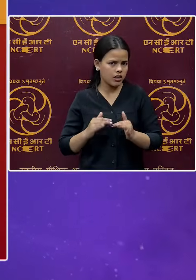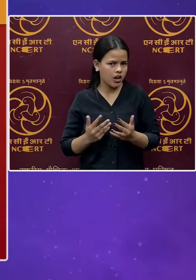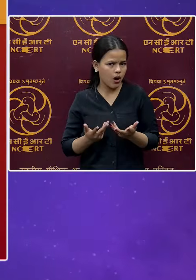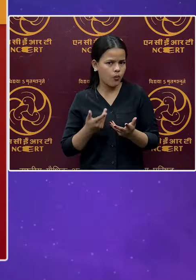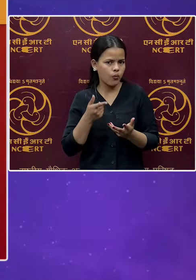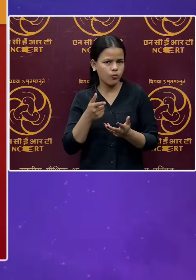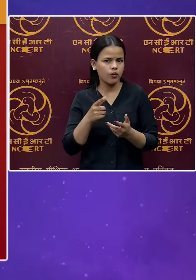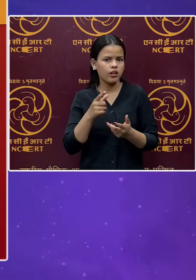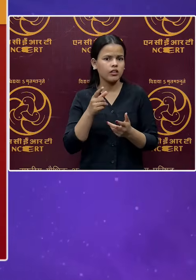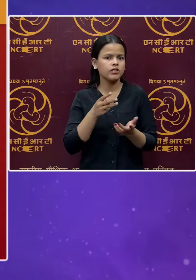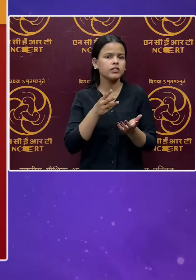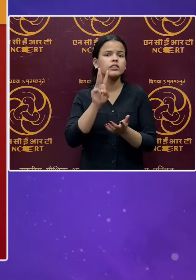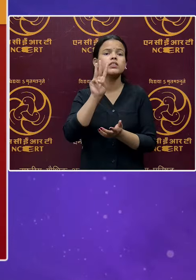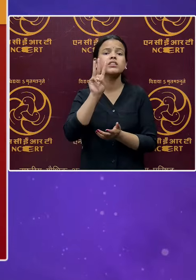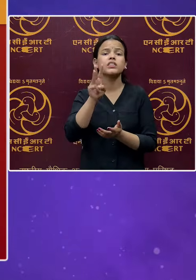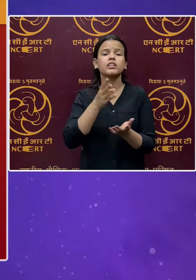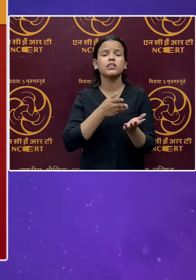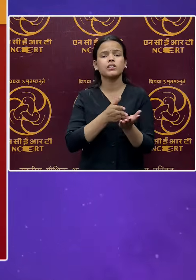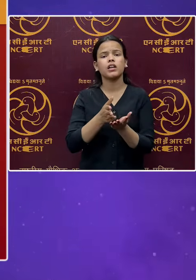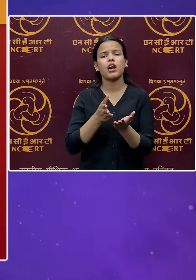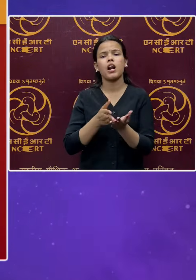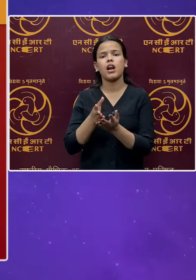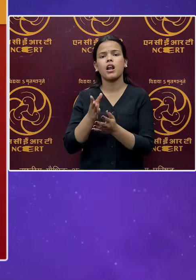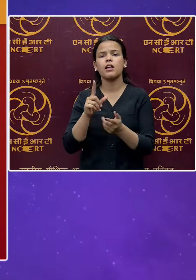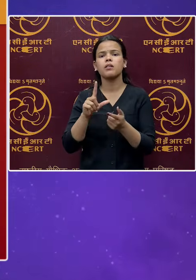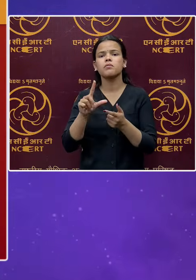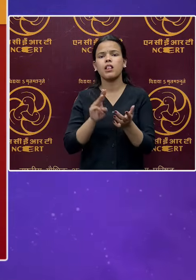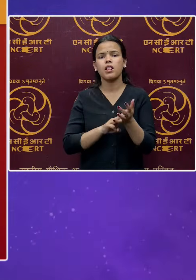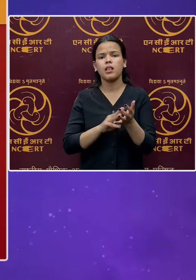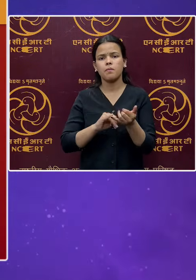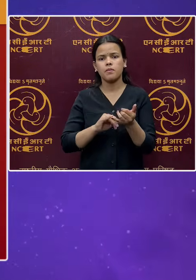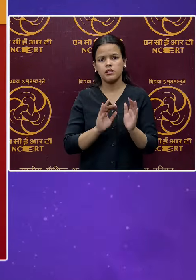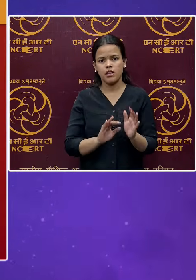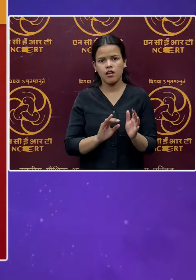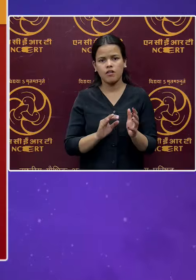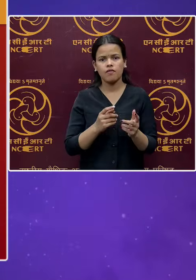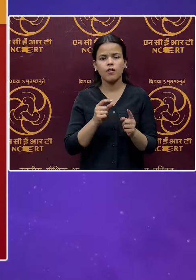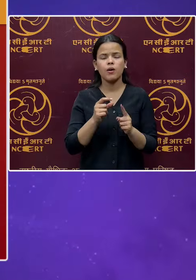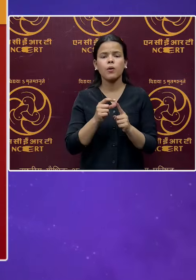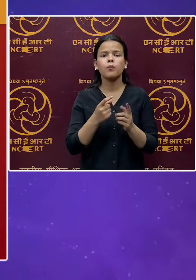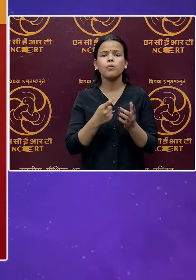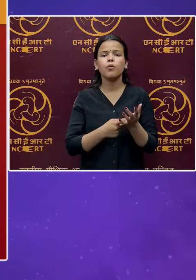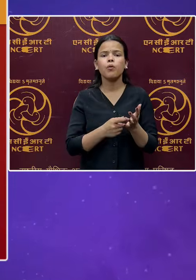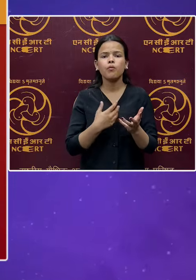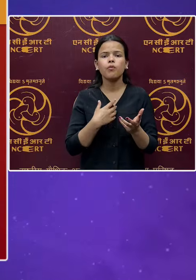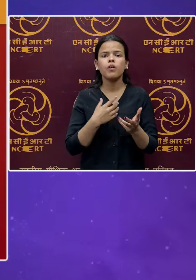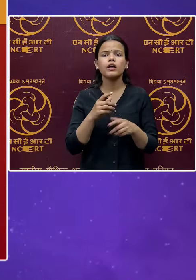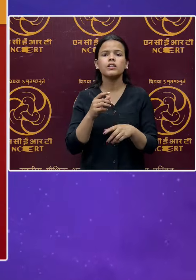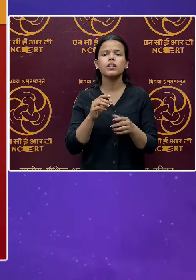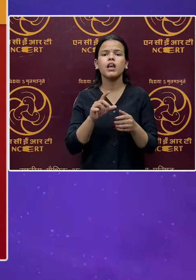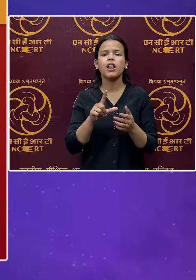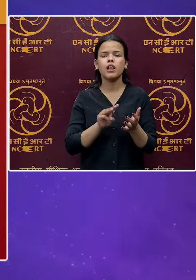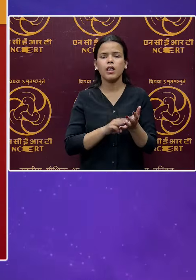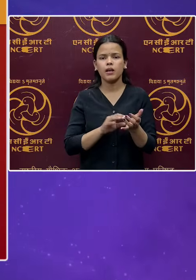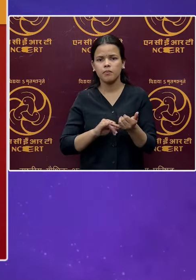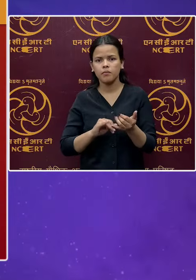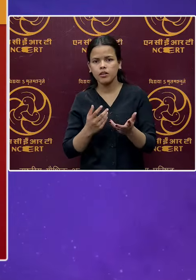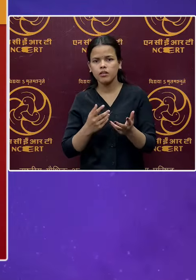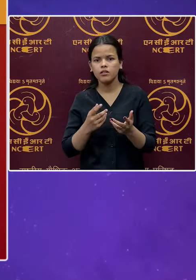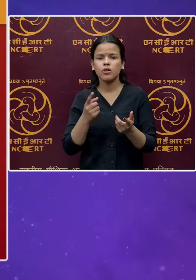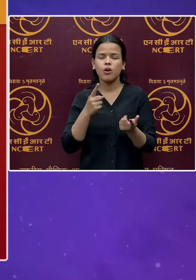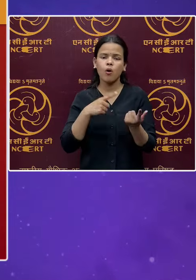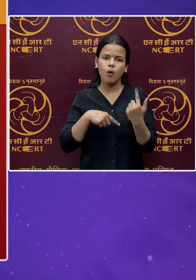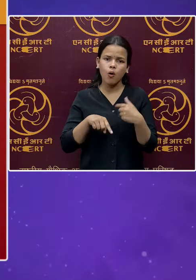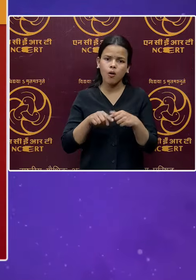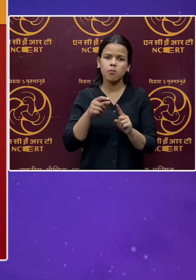three types of learning management system. Proprietary LMS, they are like those who are, owned by a